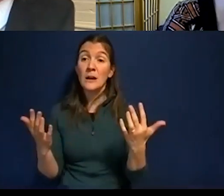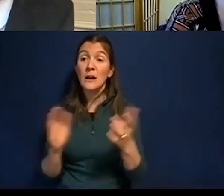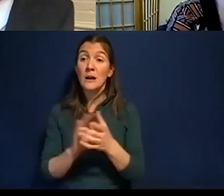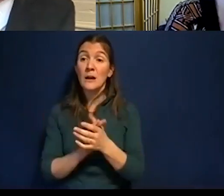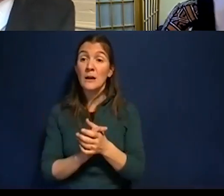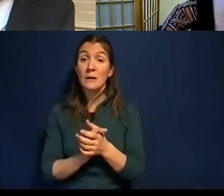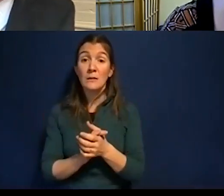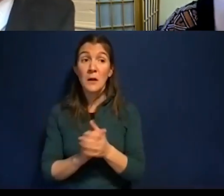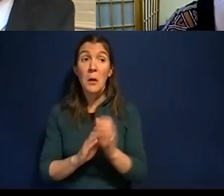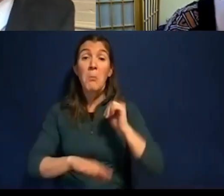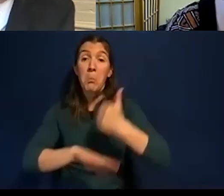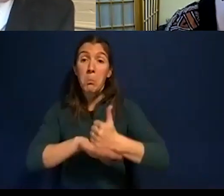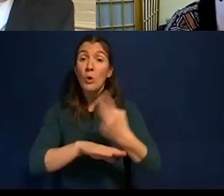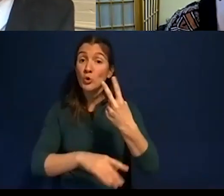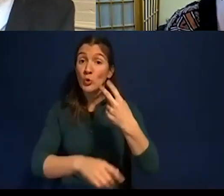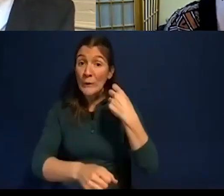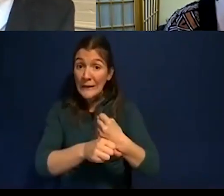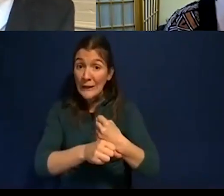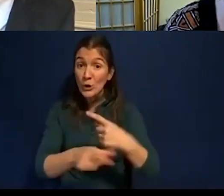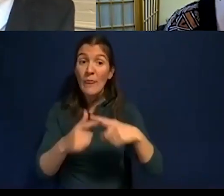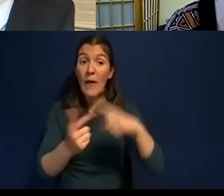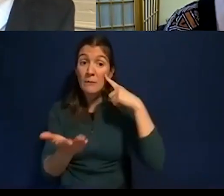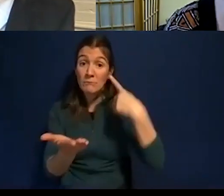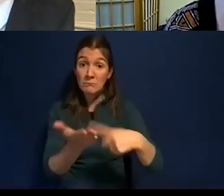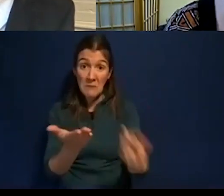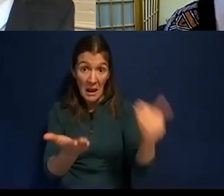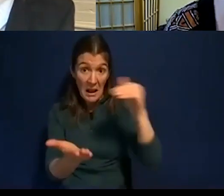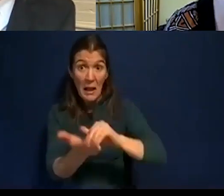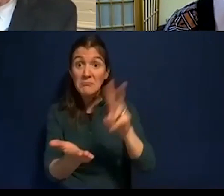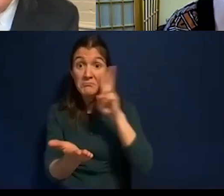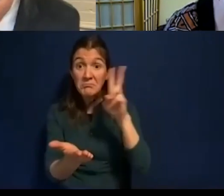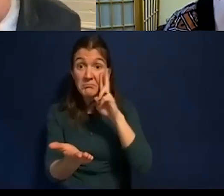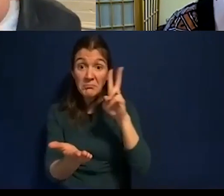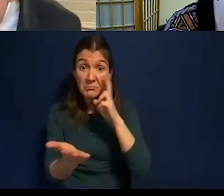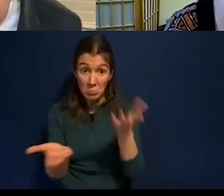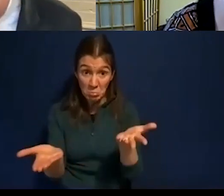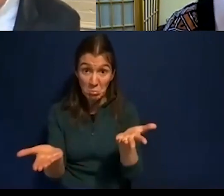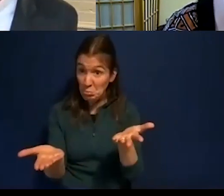like 2 years and then reassess?